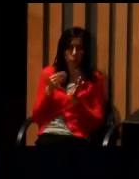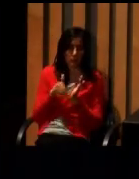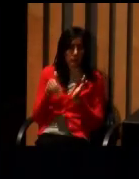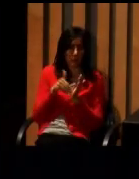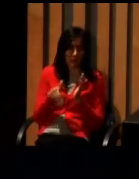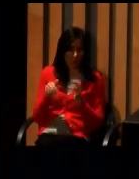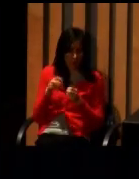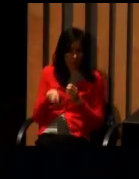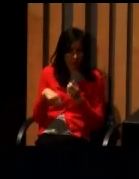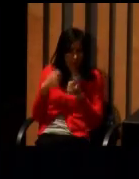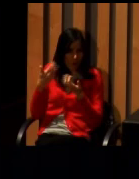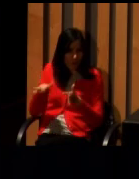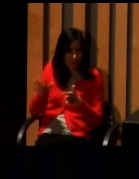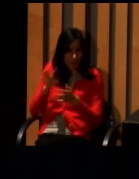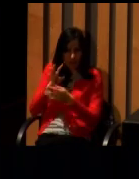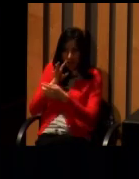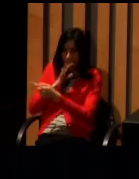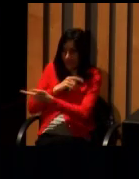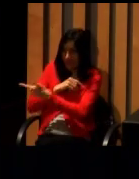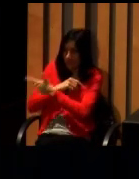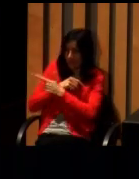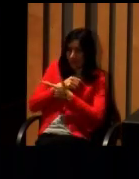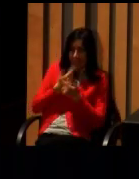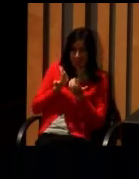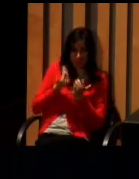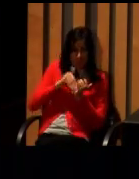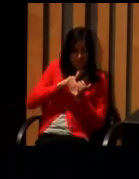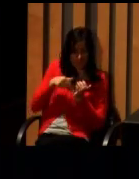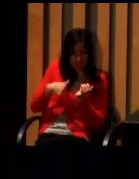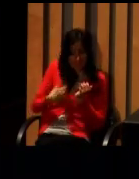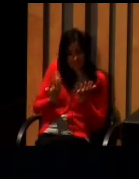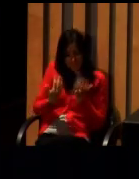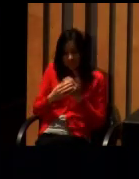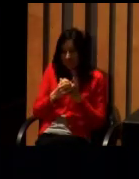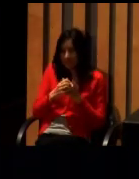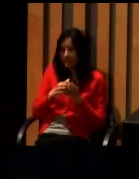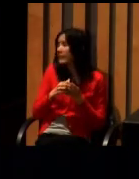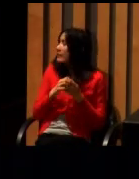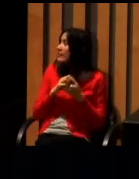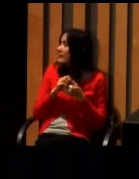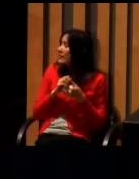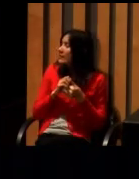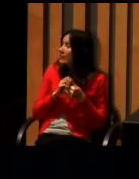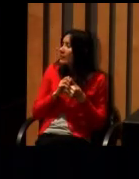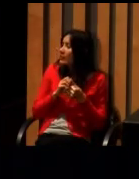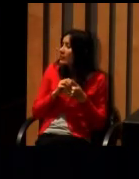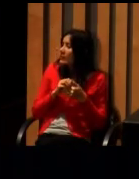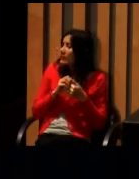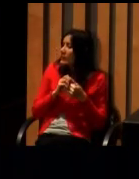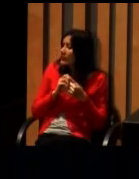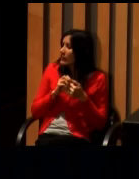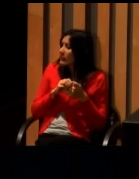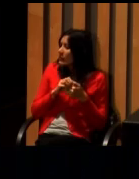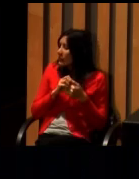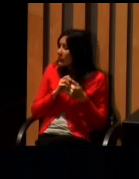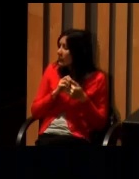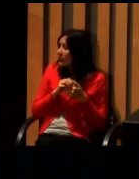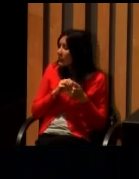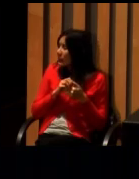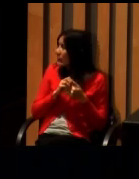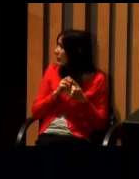said by some very astute people who have been tracking this issue and been the advocates on the front